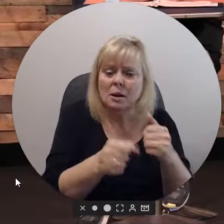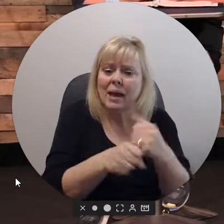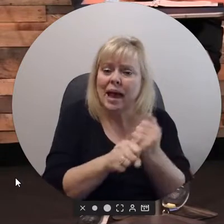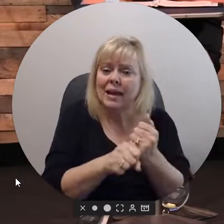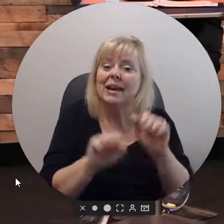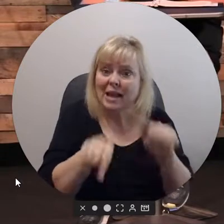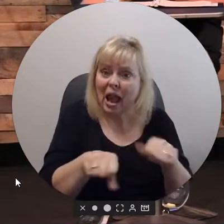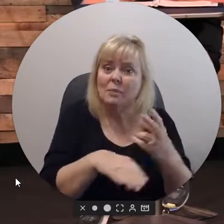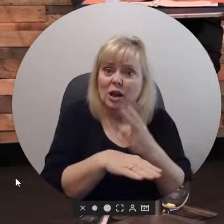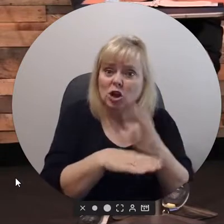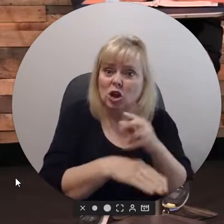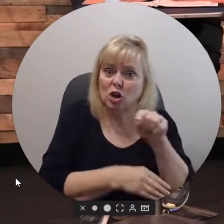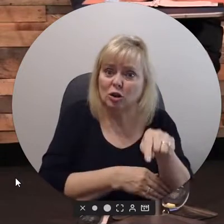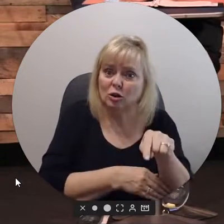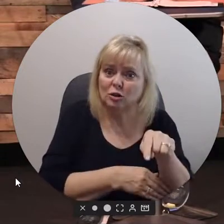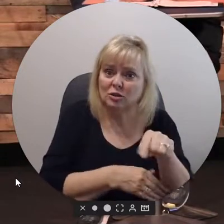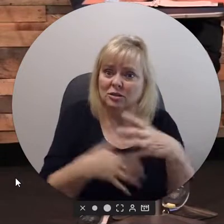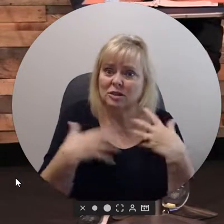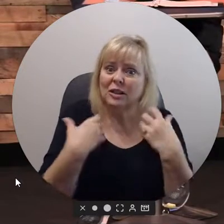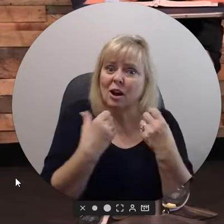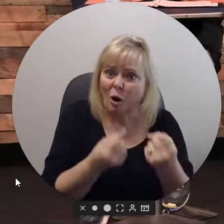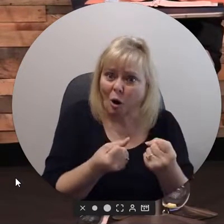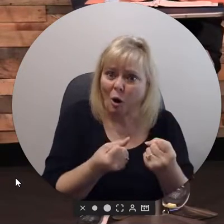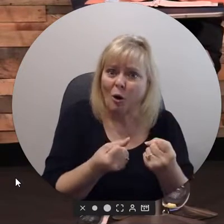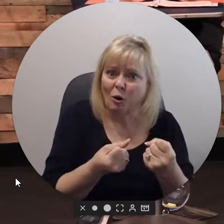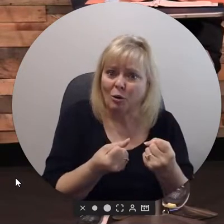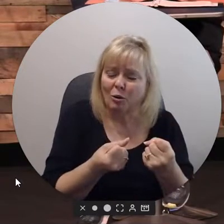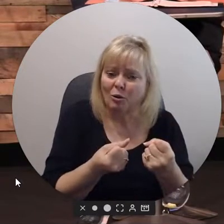whole, but strong